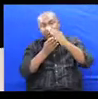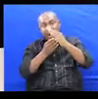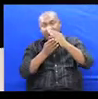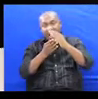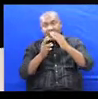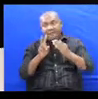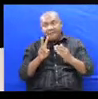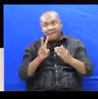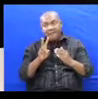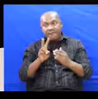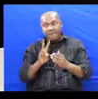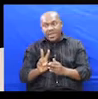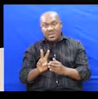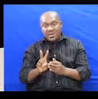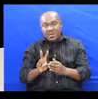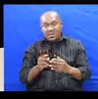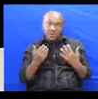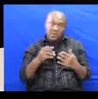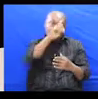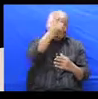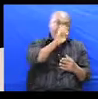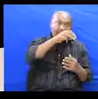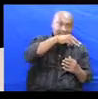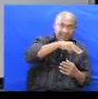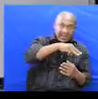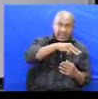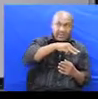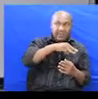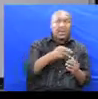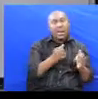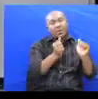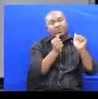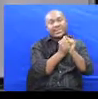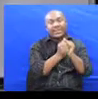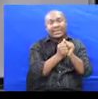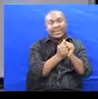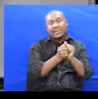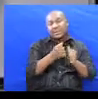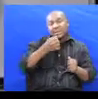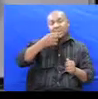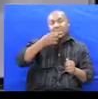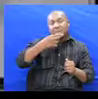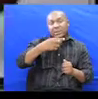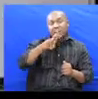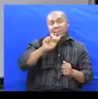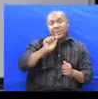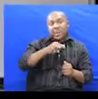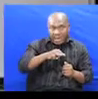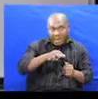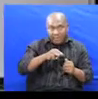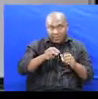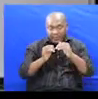is the mass class? The mass is 10 gram. This is 10 gram divided